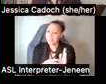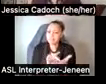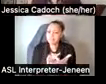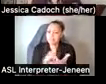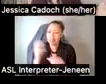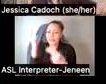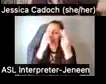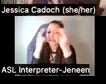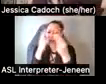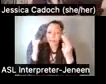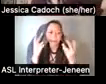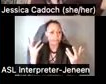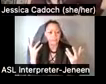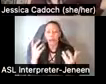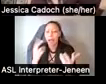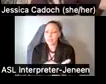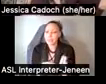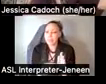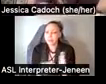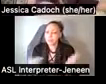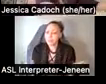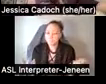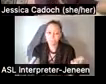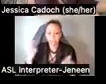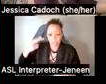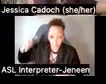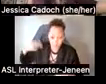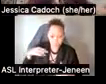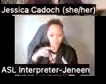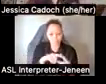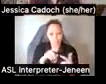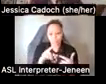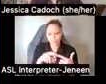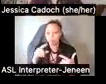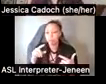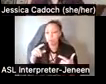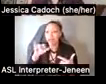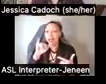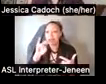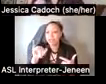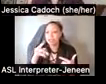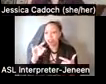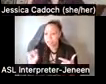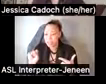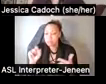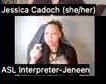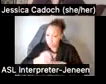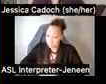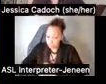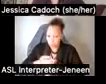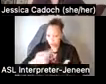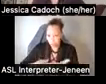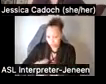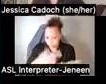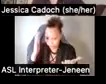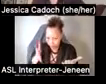of psychedelics. And so really focusing on indigenous traditions for a little bit and then the